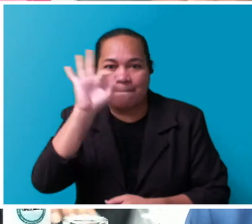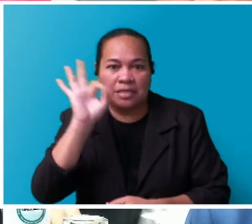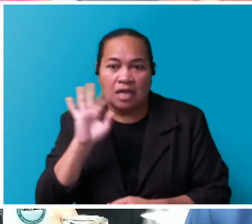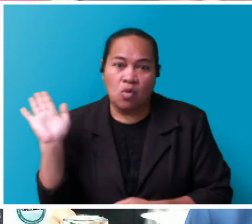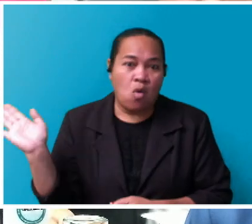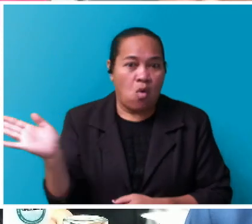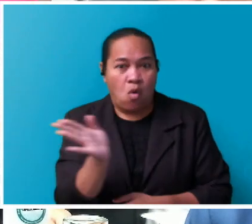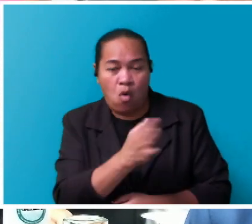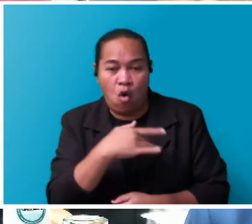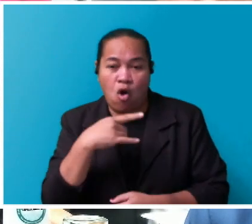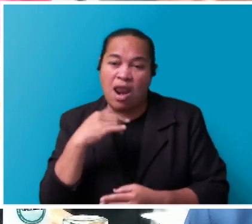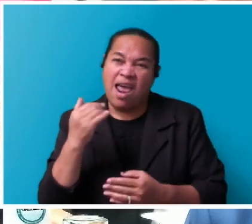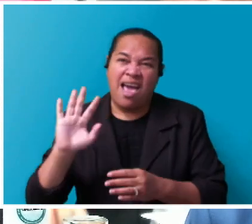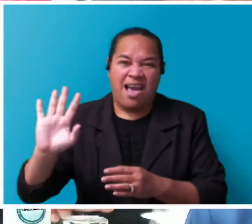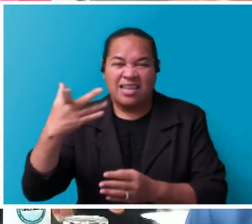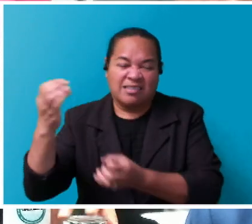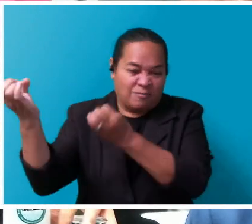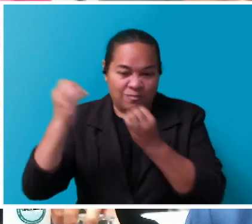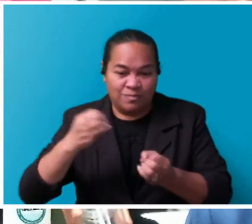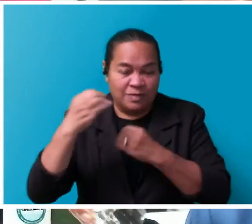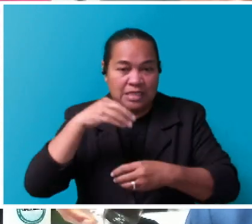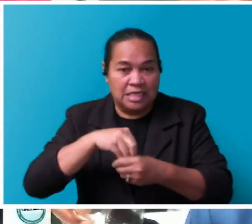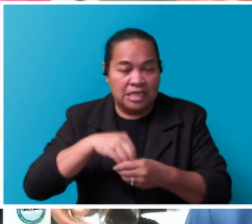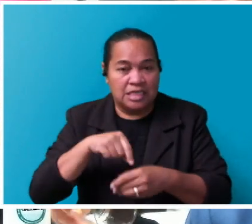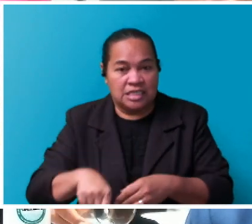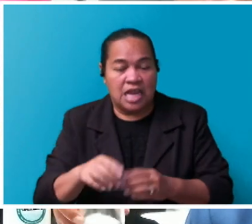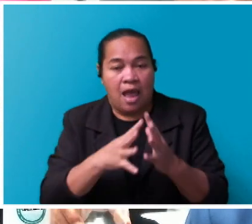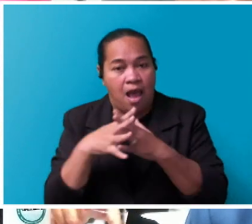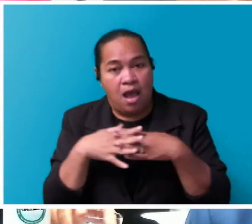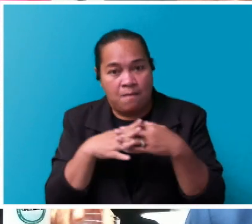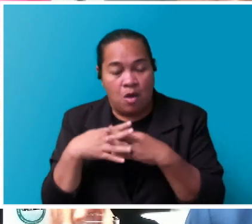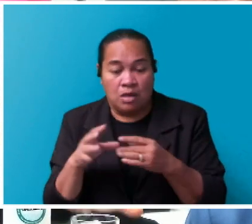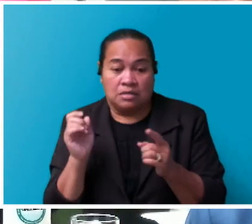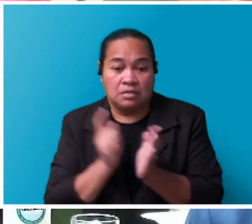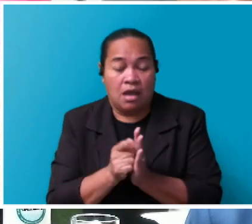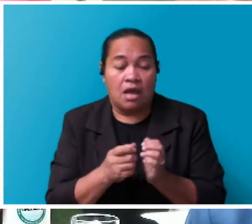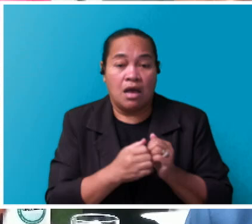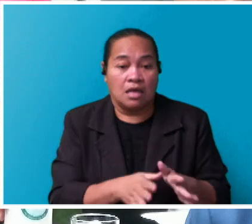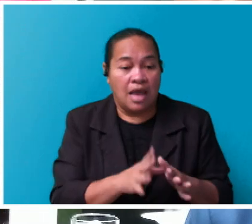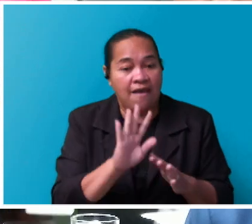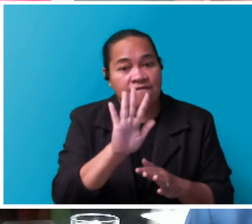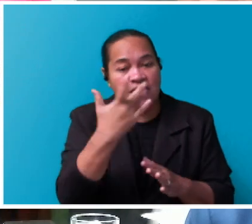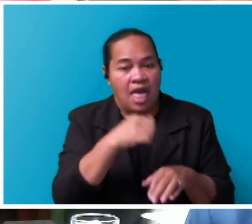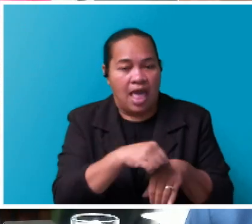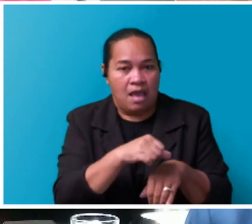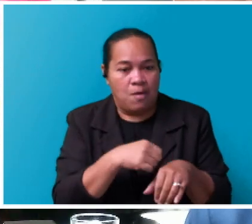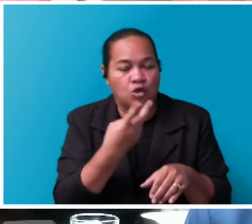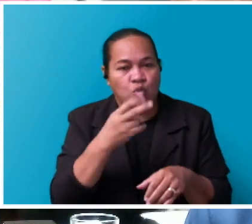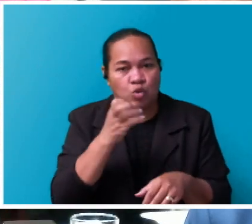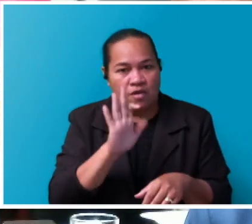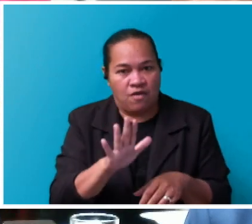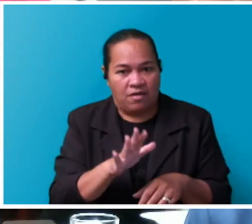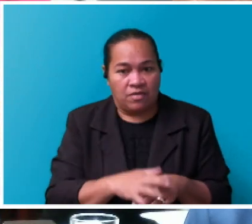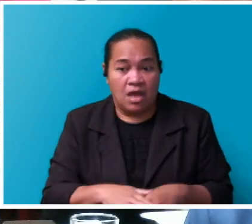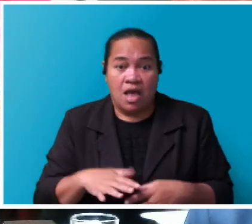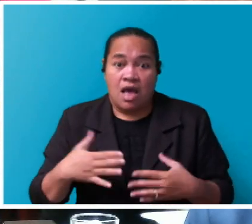on all imports into the U.S. effective from 5th of April 2025.